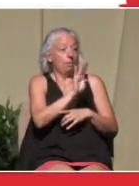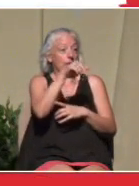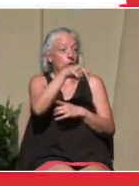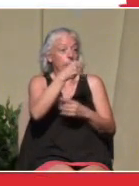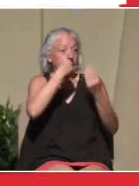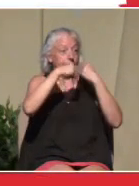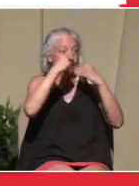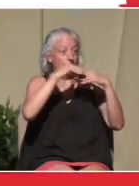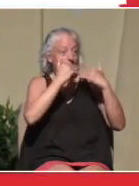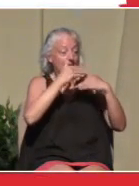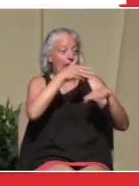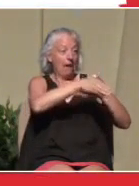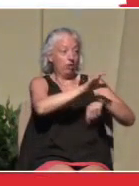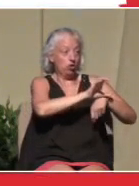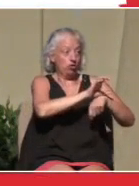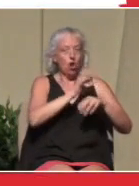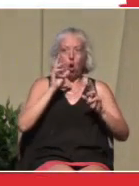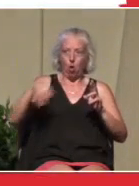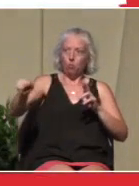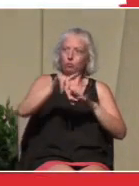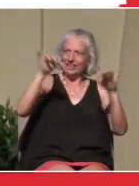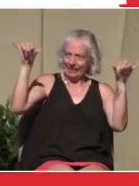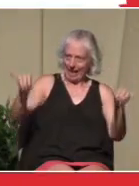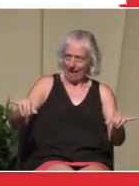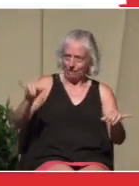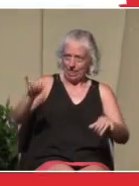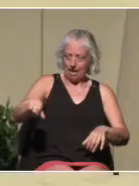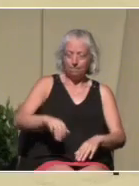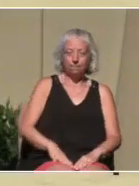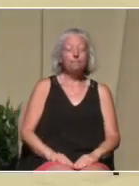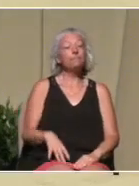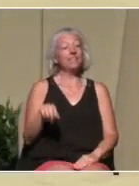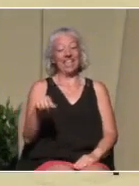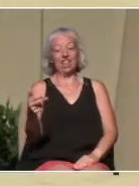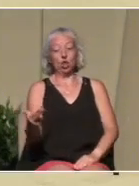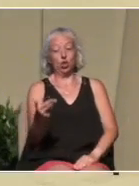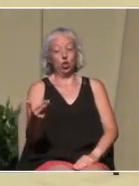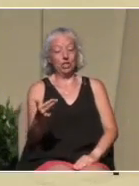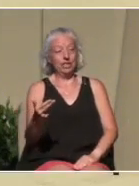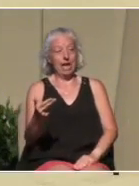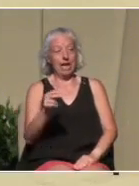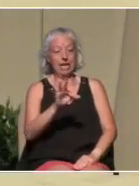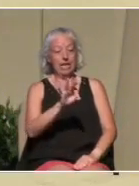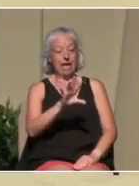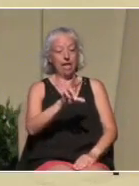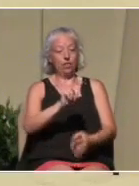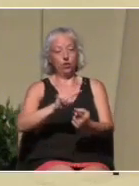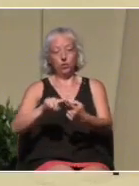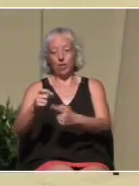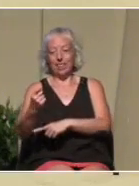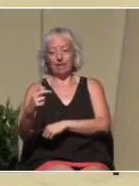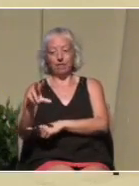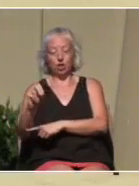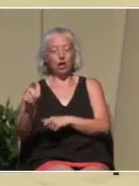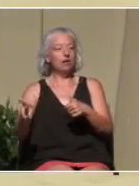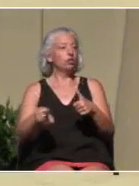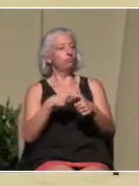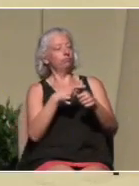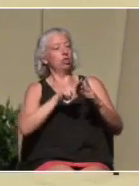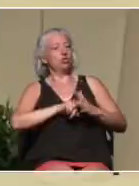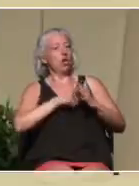that. Also, this Thursday at 9:30 to 11:30 will be the first Summer Connection